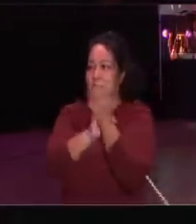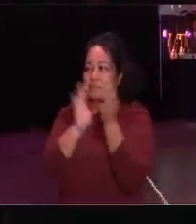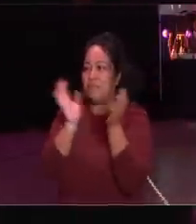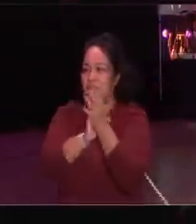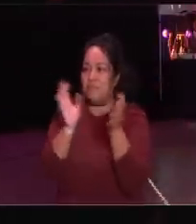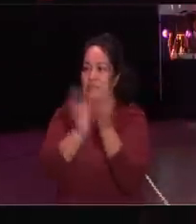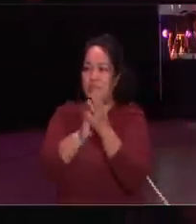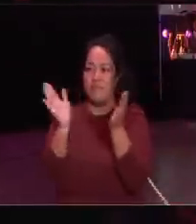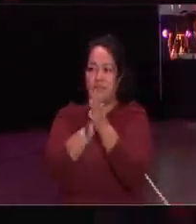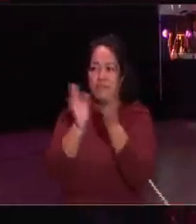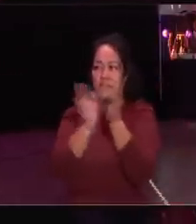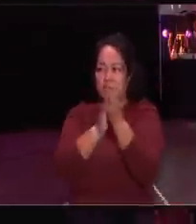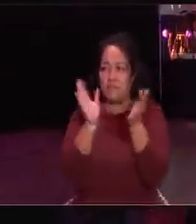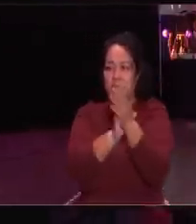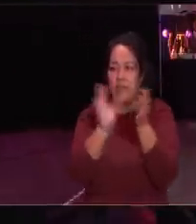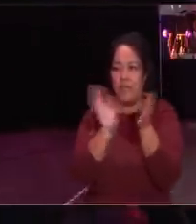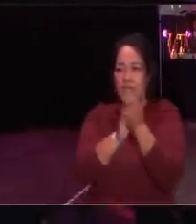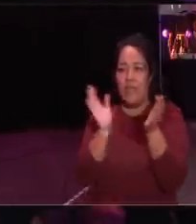Hallelujah.